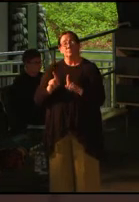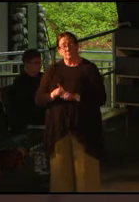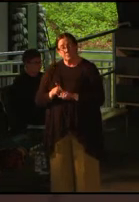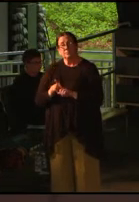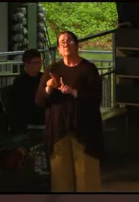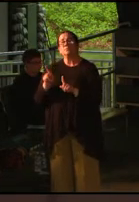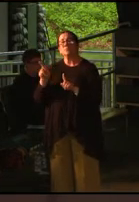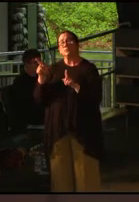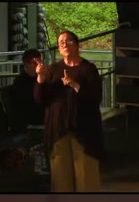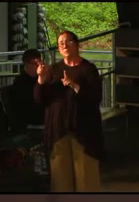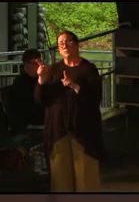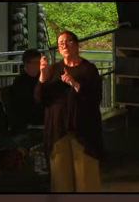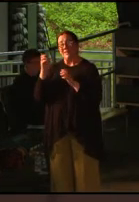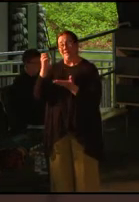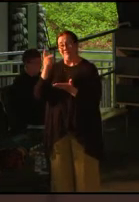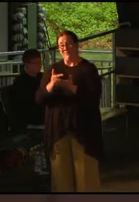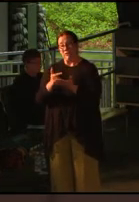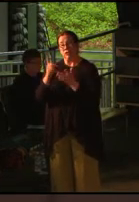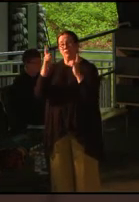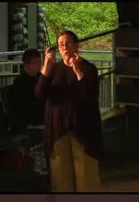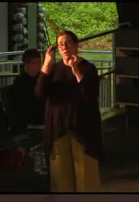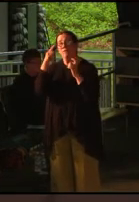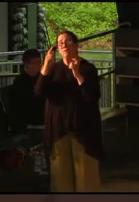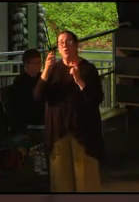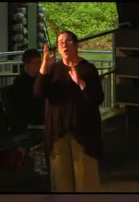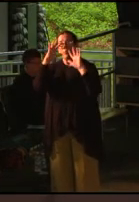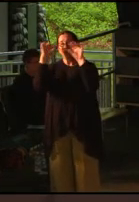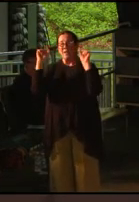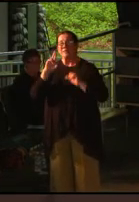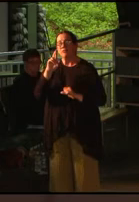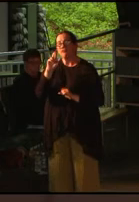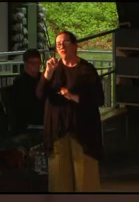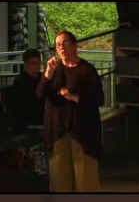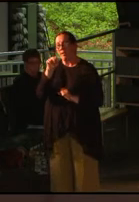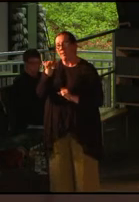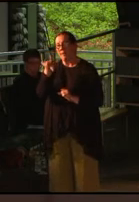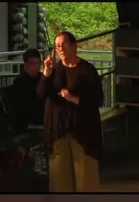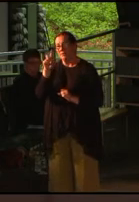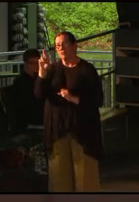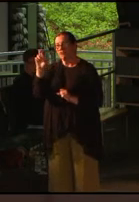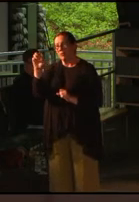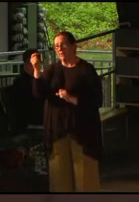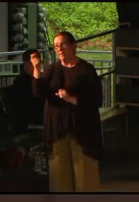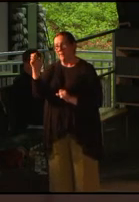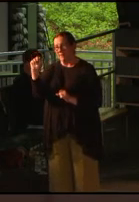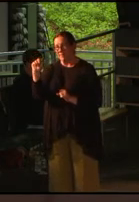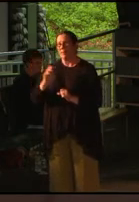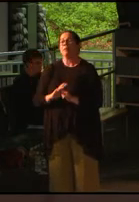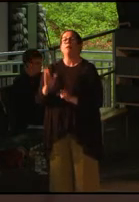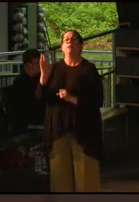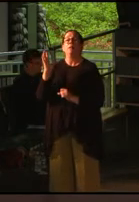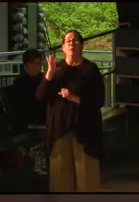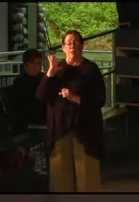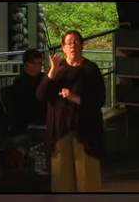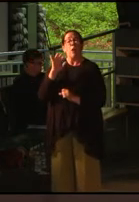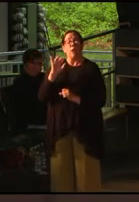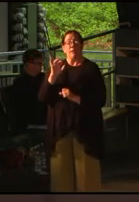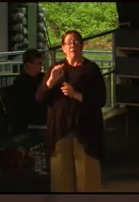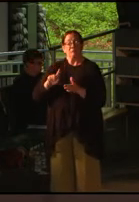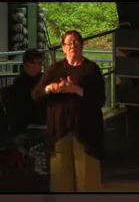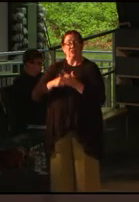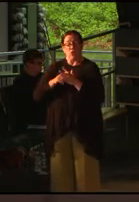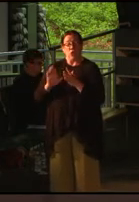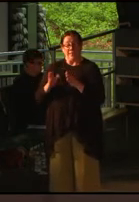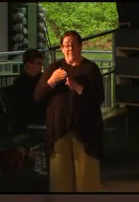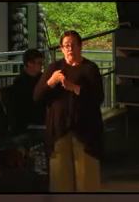as the official photographer for President Ronald Reagan. Mr. Souza began his career working for